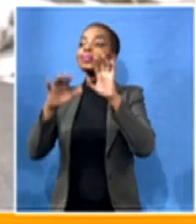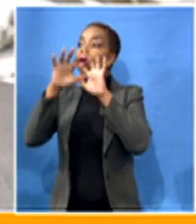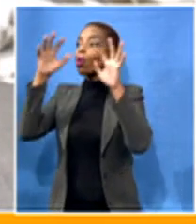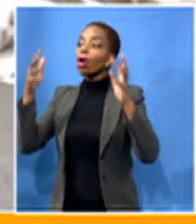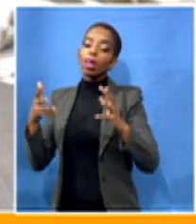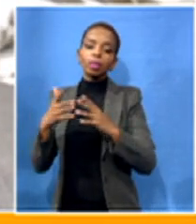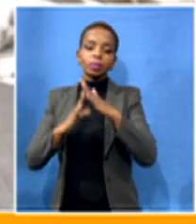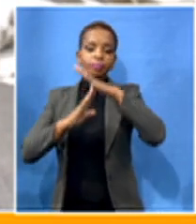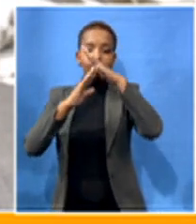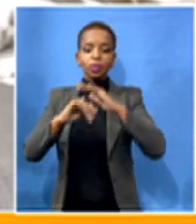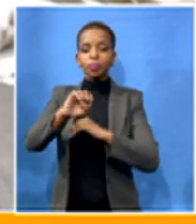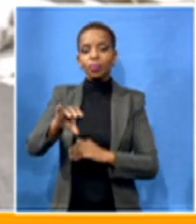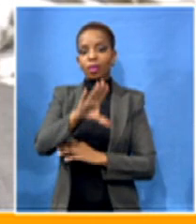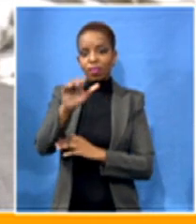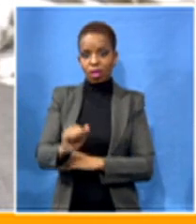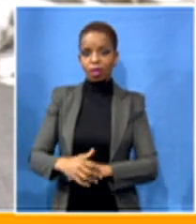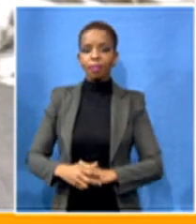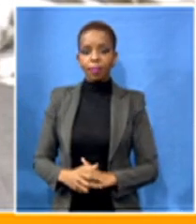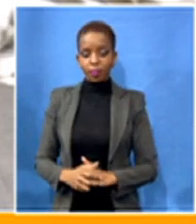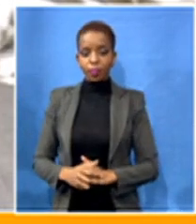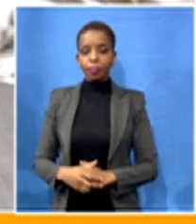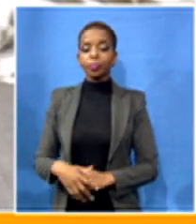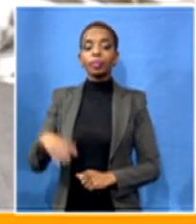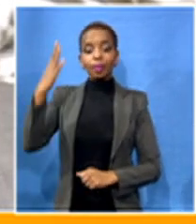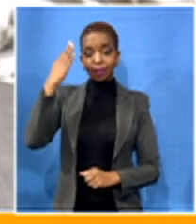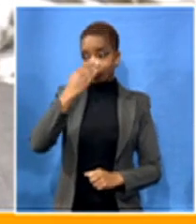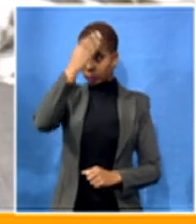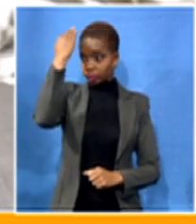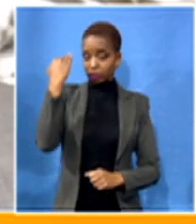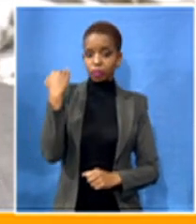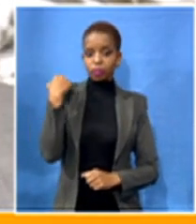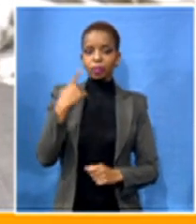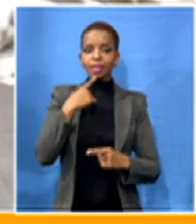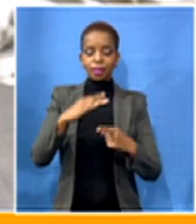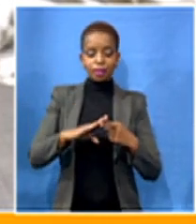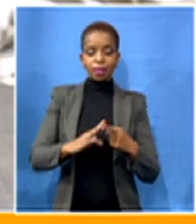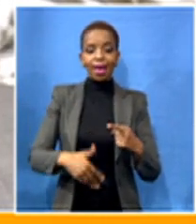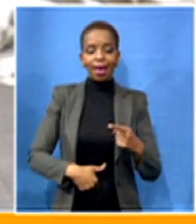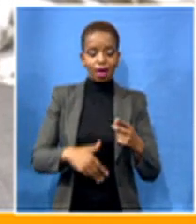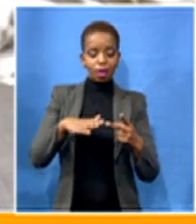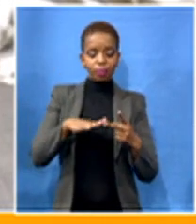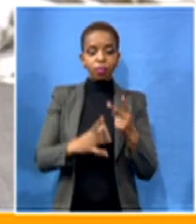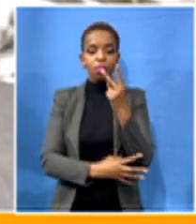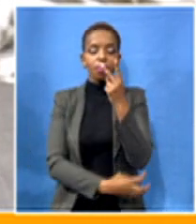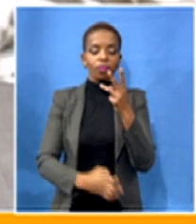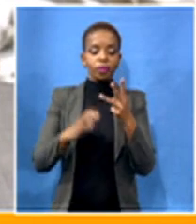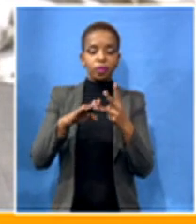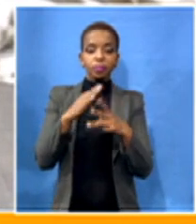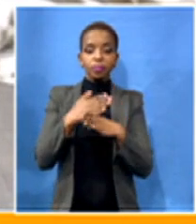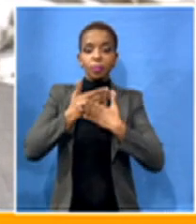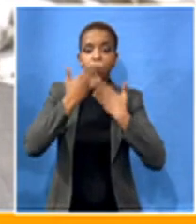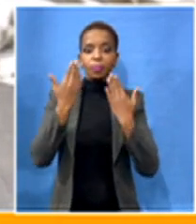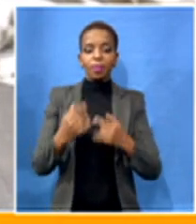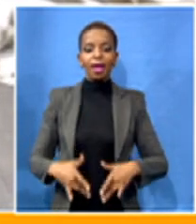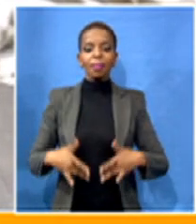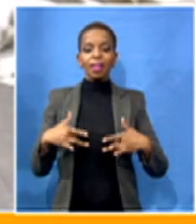emphasized. Dlamini-Zuma was referring to hunger, poverty, unemployment, living conditions of people. However, she